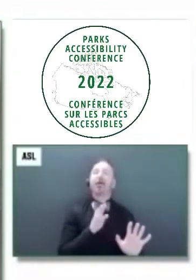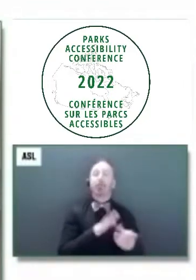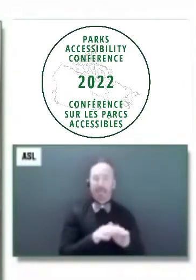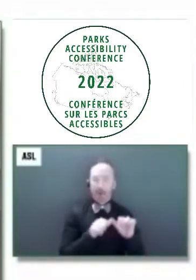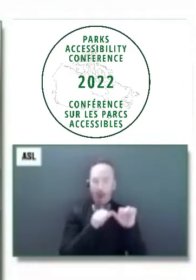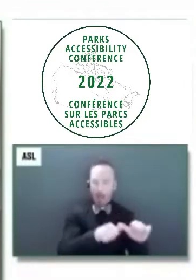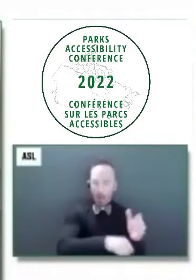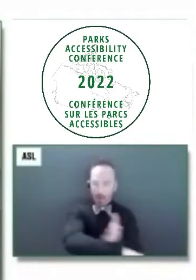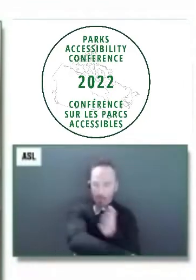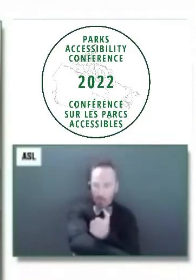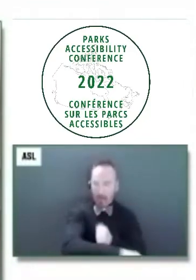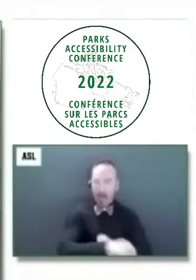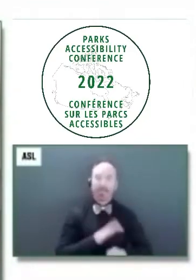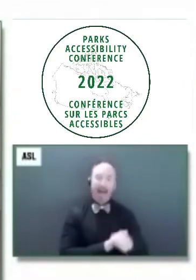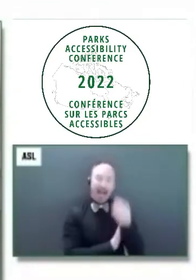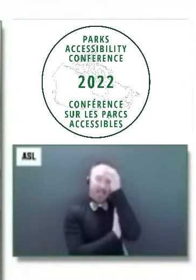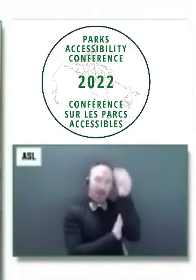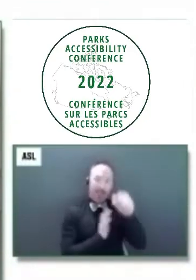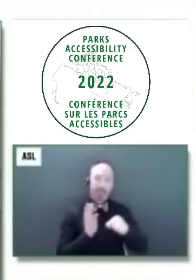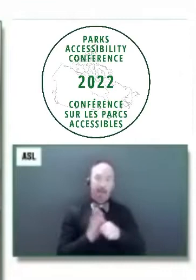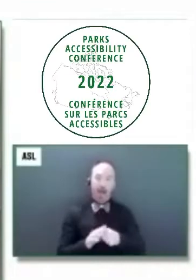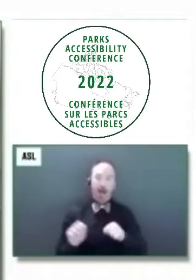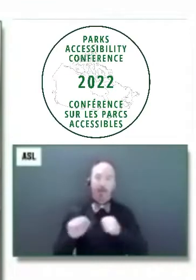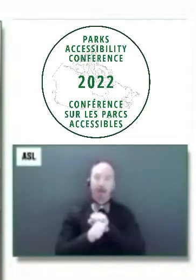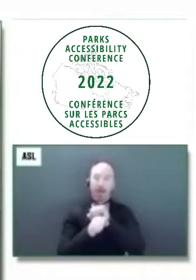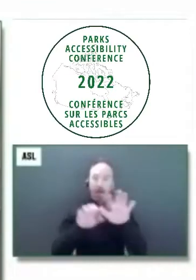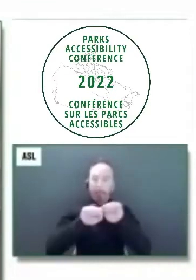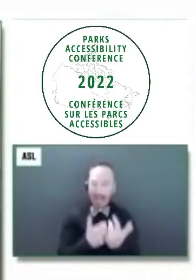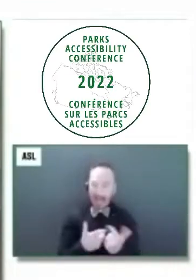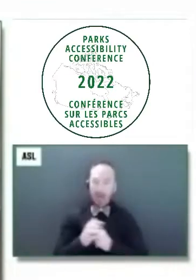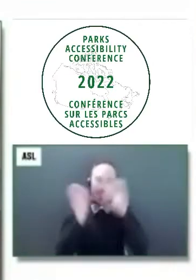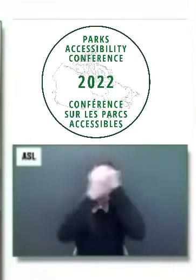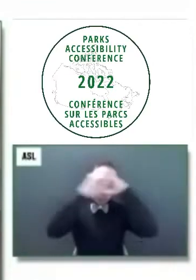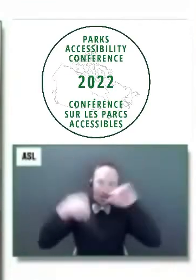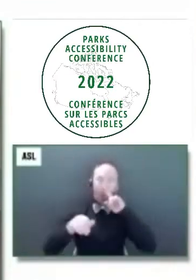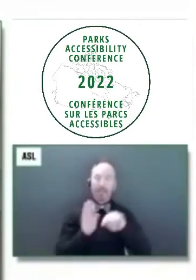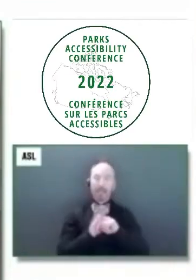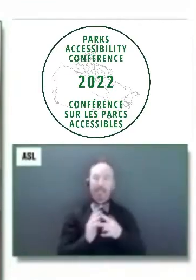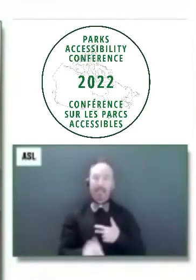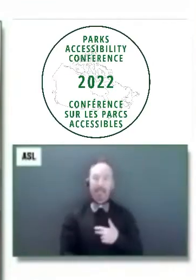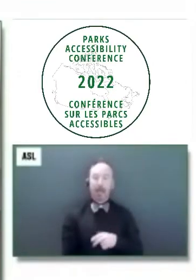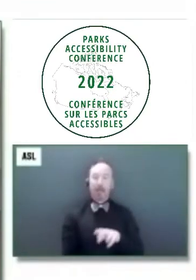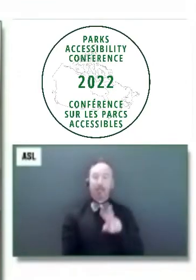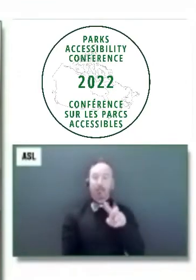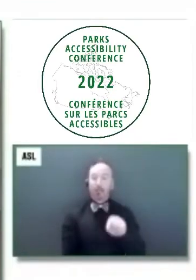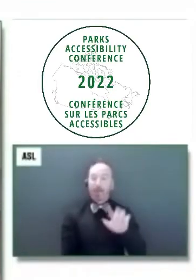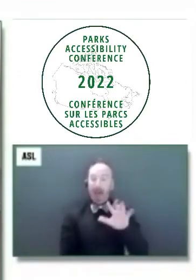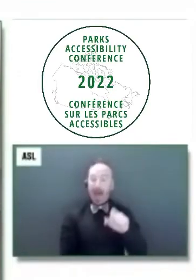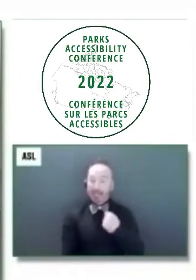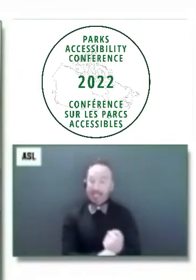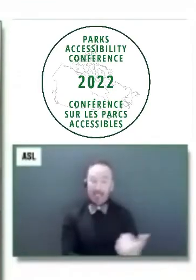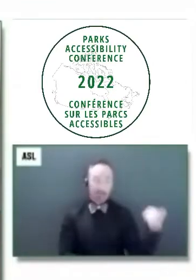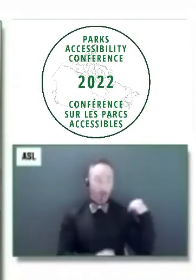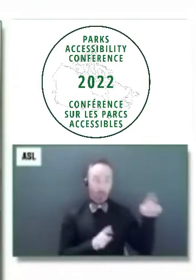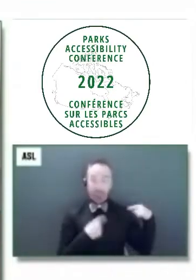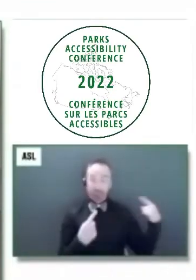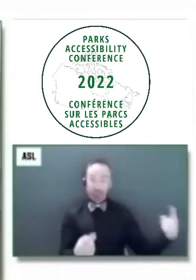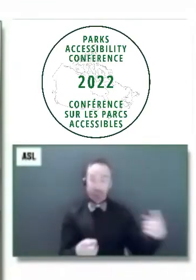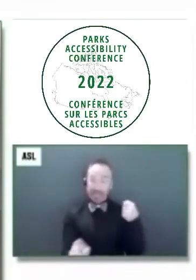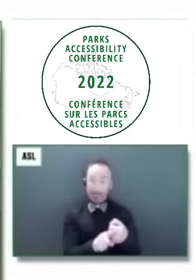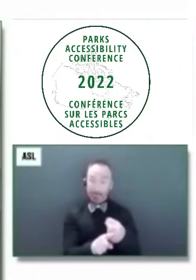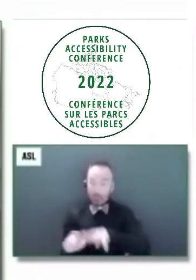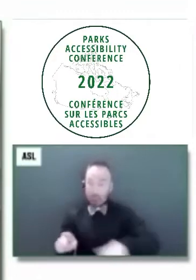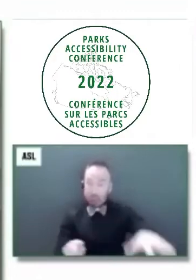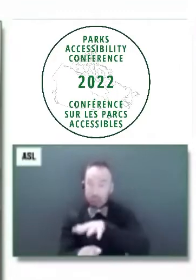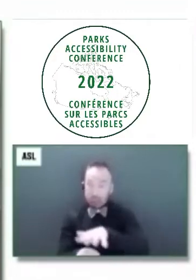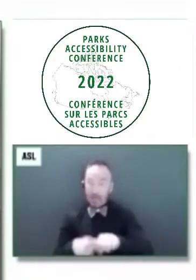we begin to envision the long-term ramifications of the past 2.5 years on accessibility in our society. A steady movement towards stages 3,